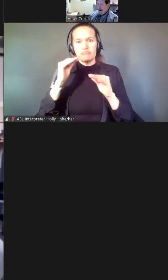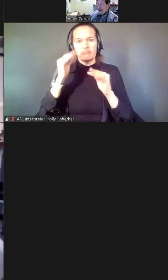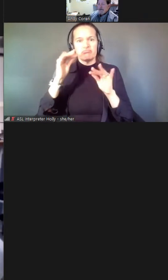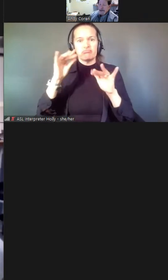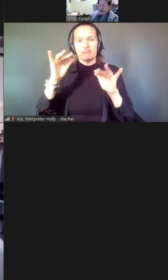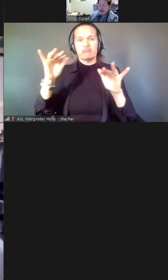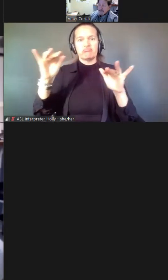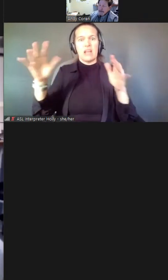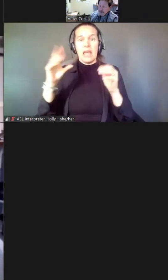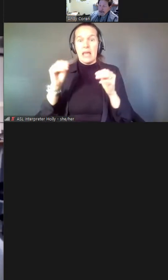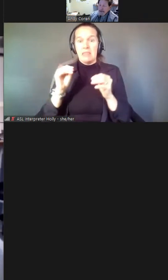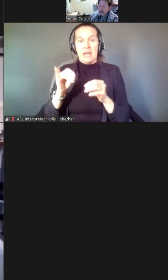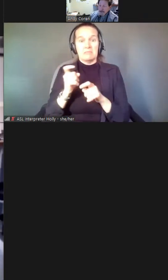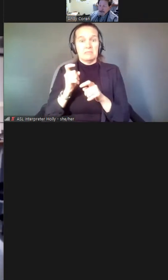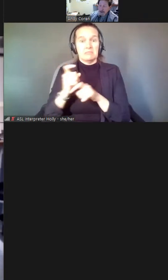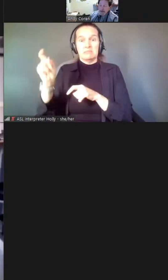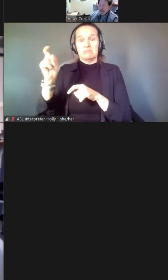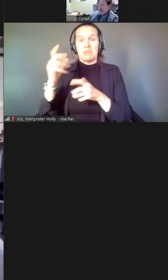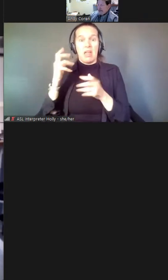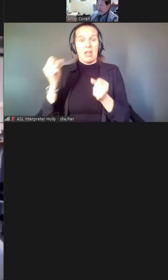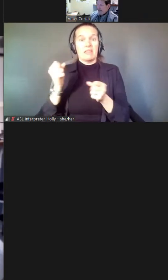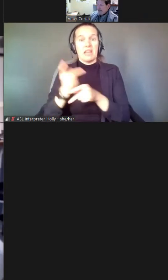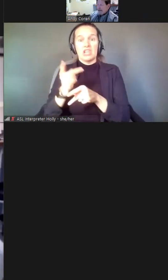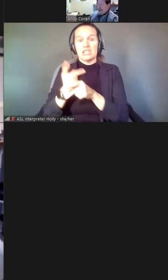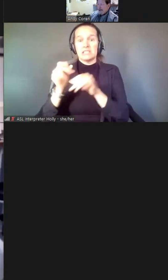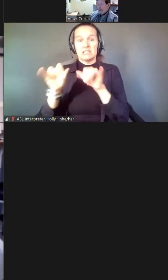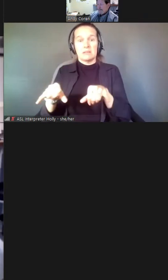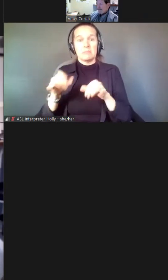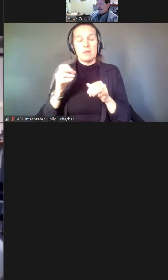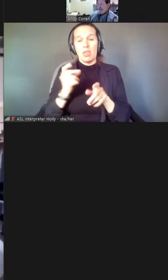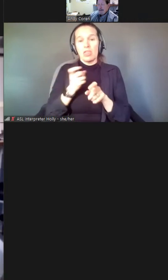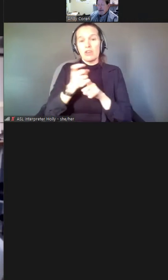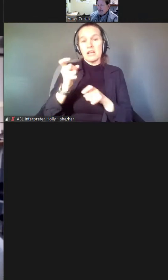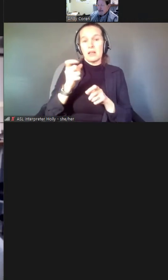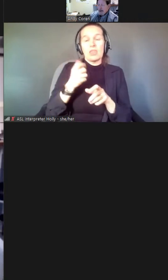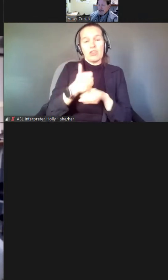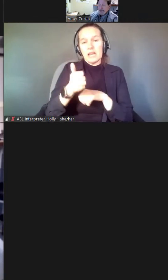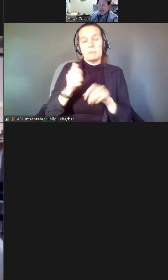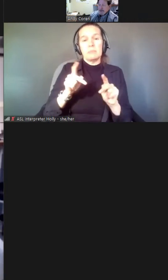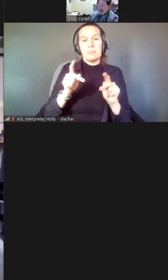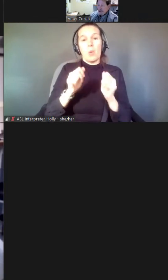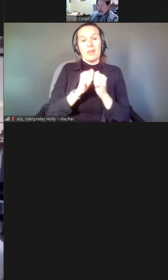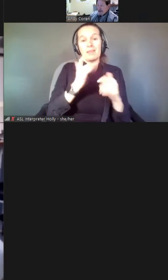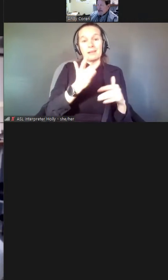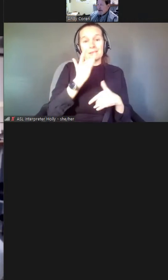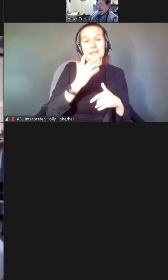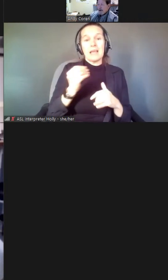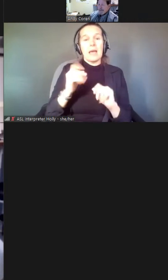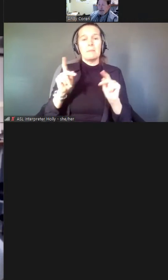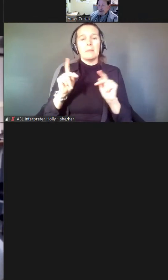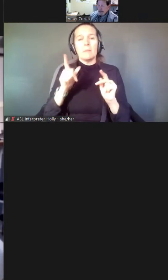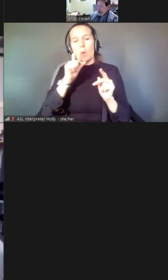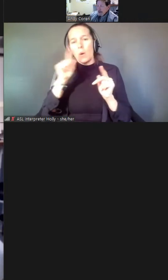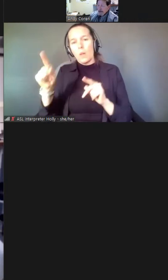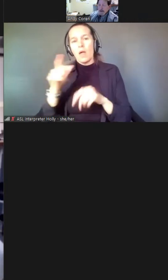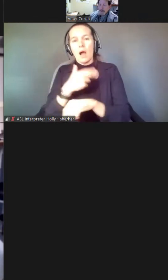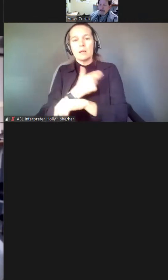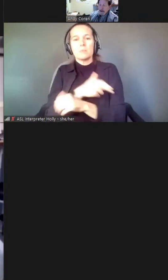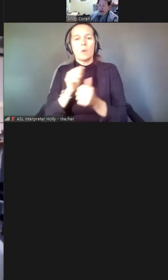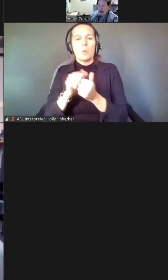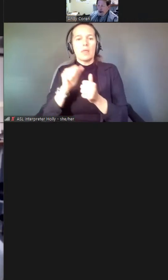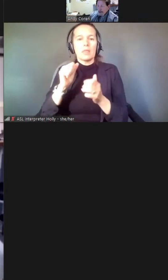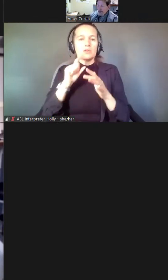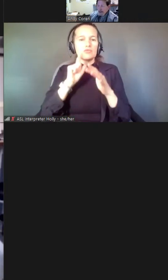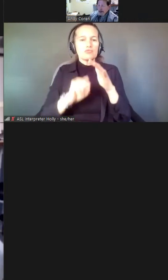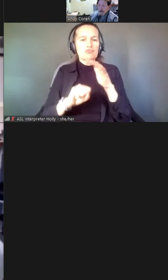our healthcare system, and it's threatening not only the people who have the illness, but people who might go to a hospital with a stroke or a broken leg